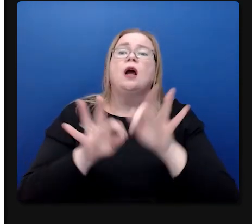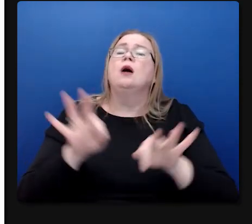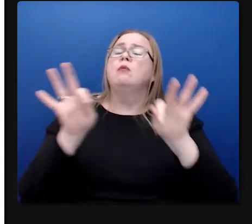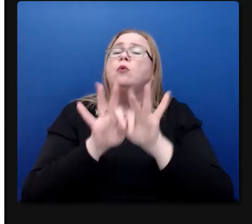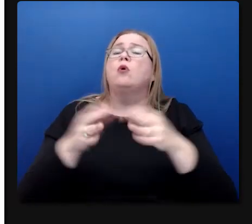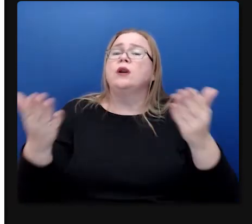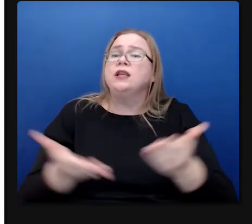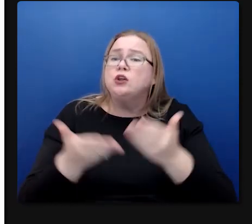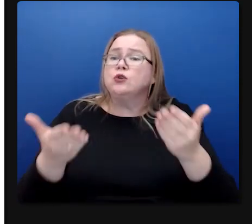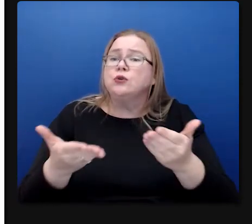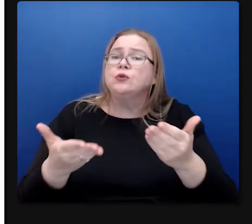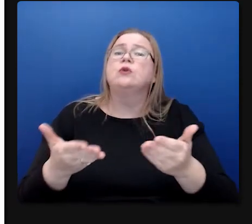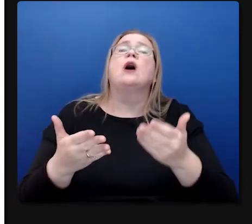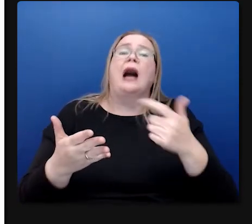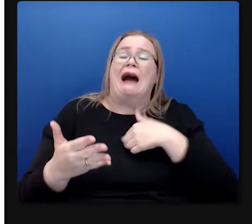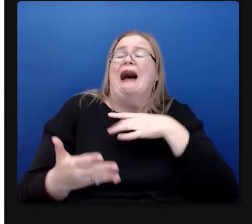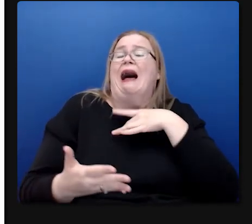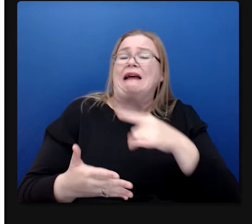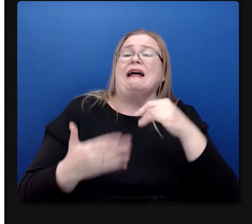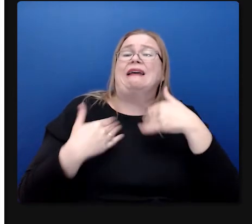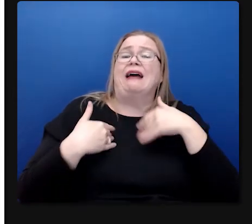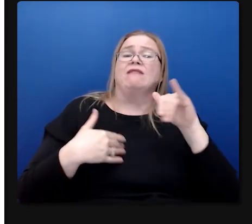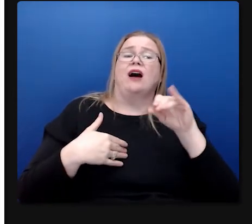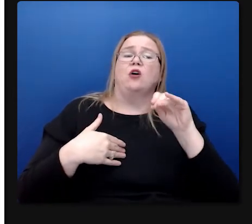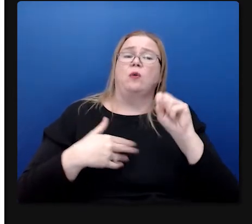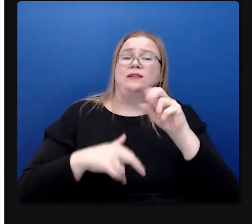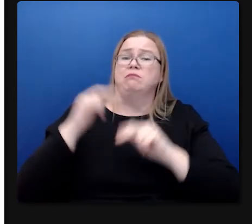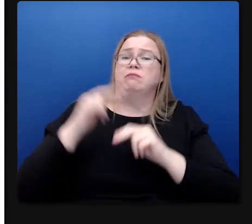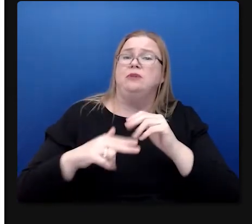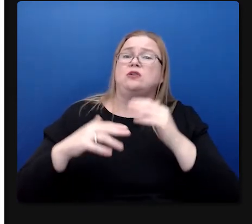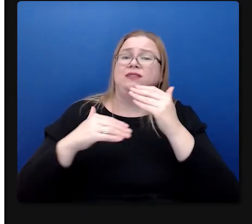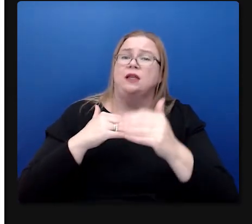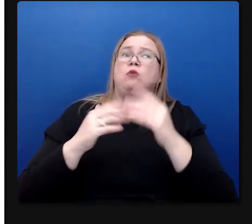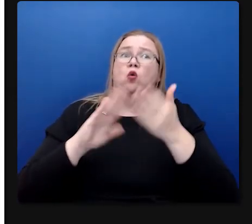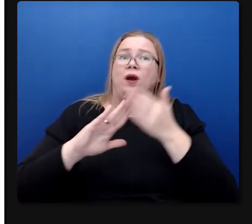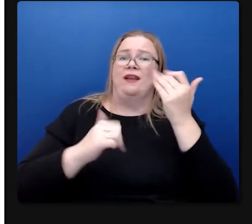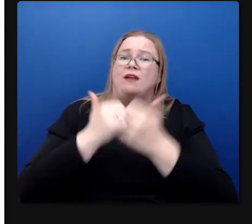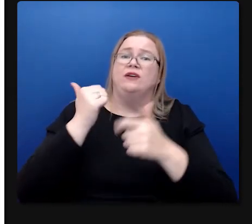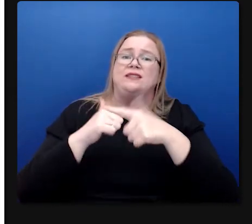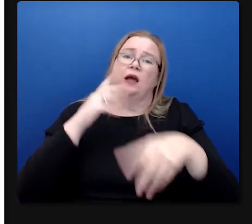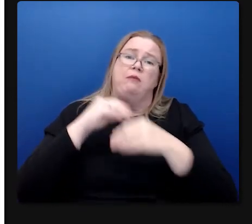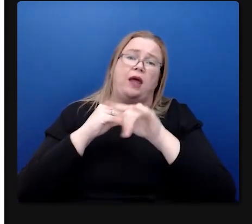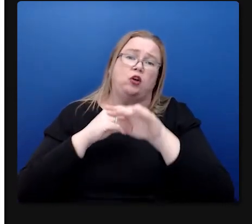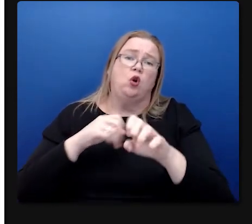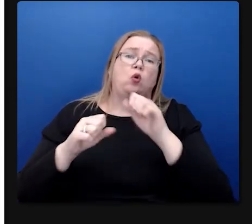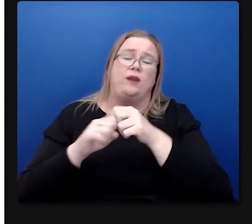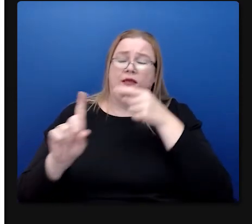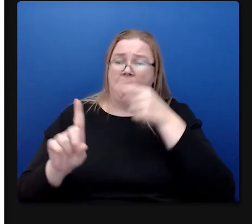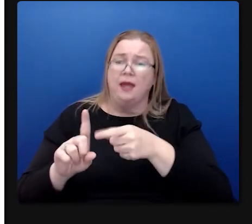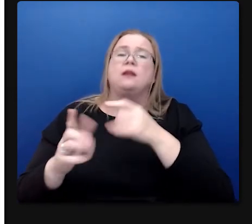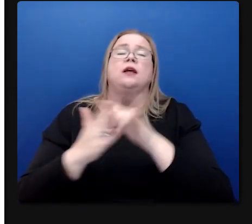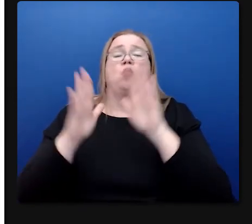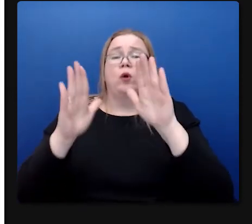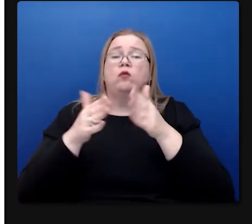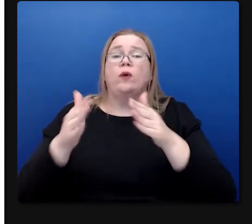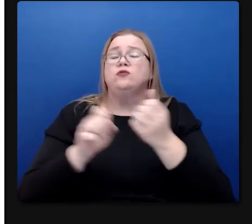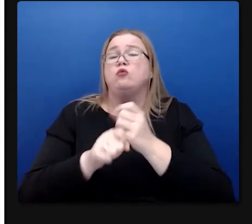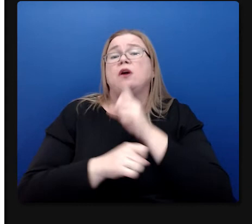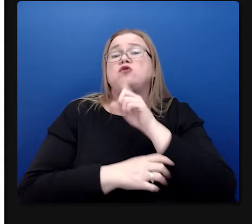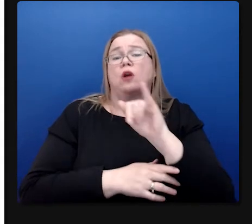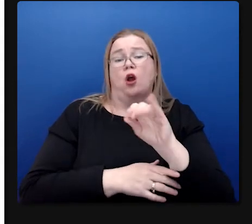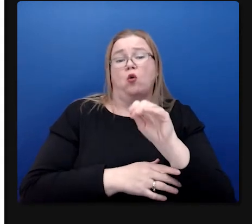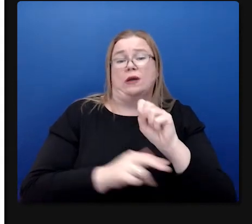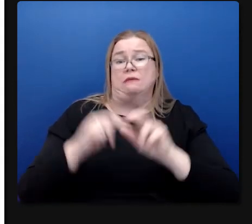The important thing here, though, is I like having that iOS build step running every time you merge code into the main branch. That's a really great way to make sure that